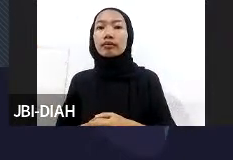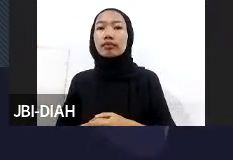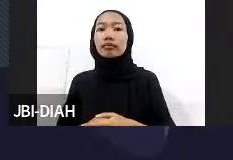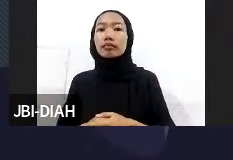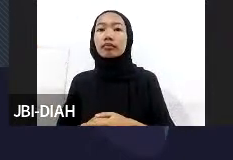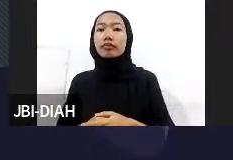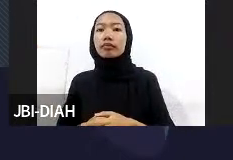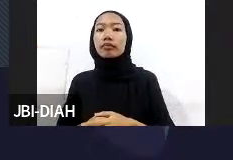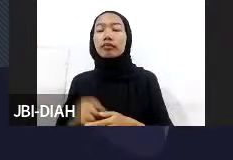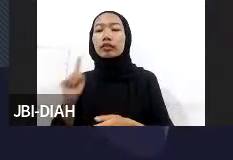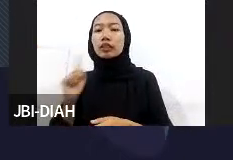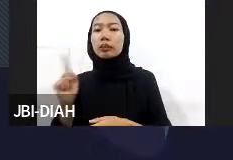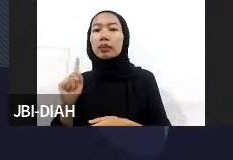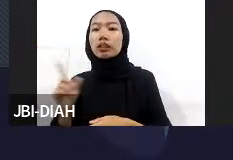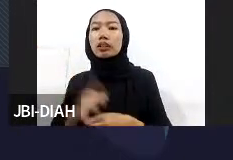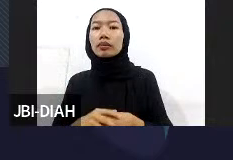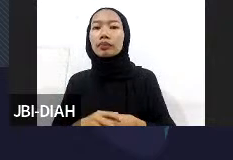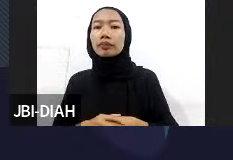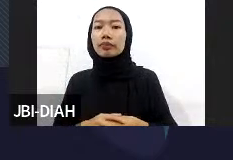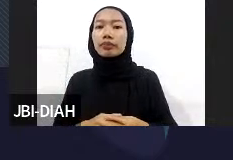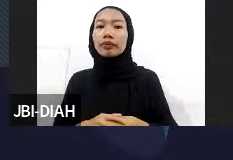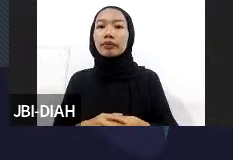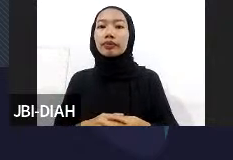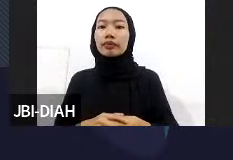2017, I think it was.